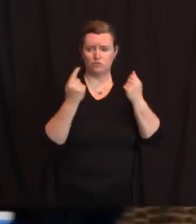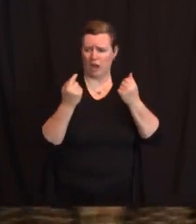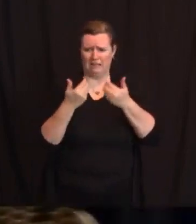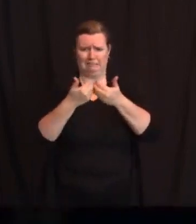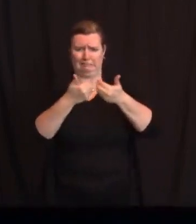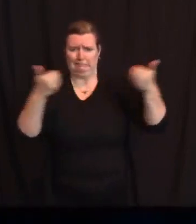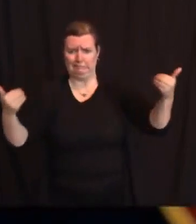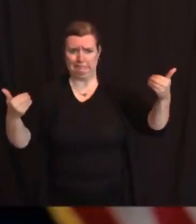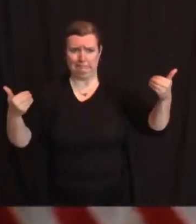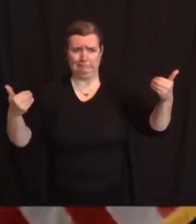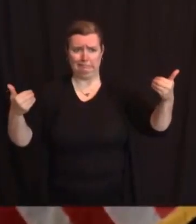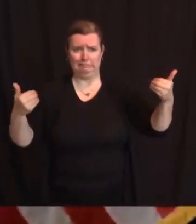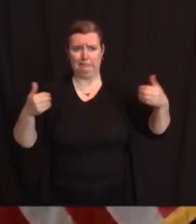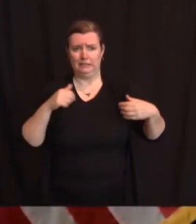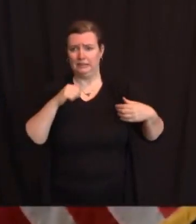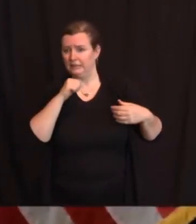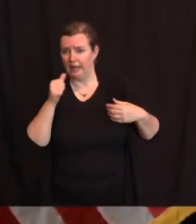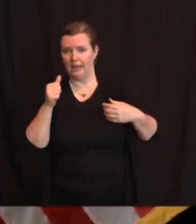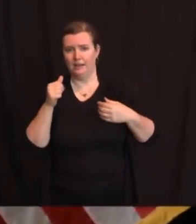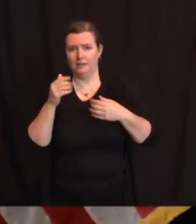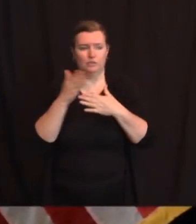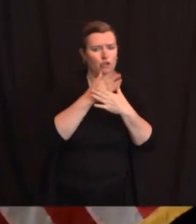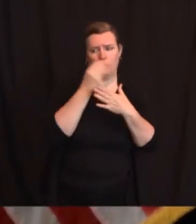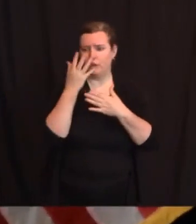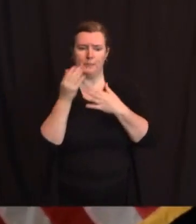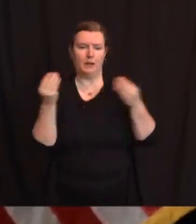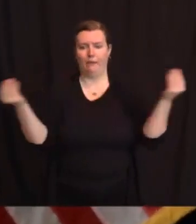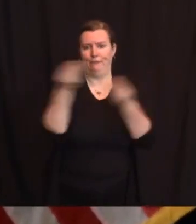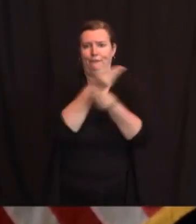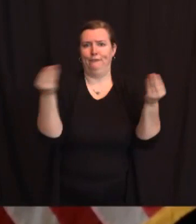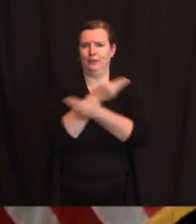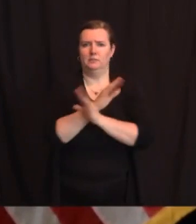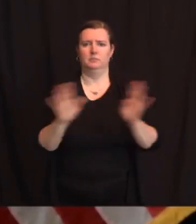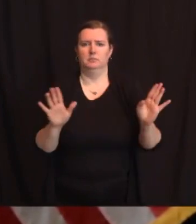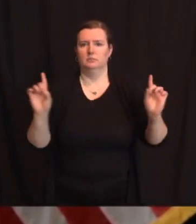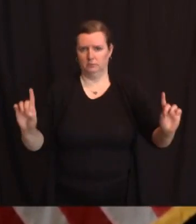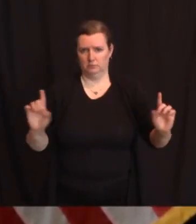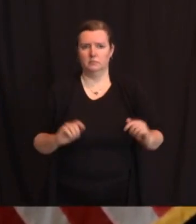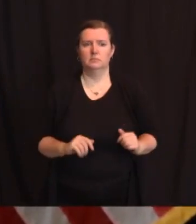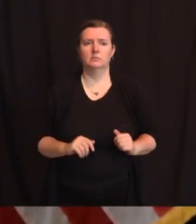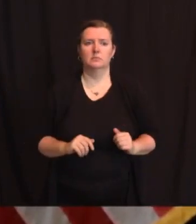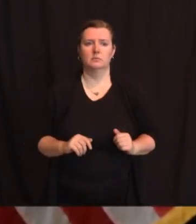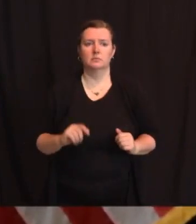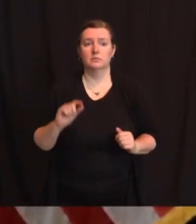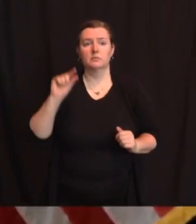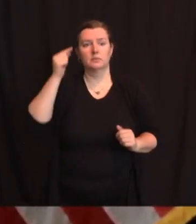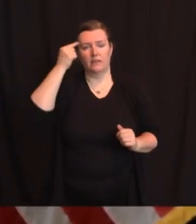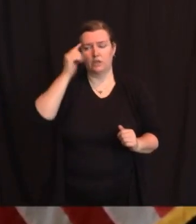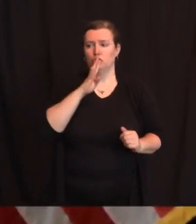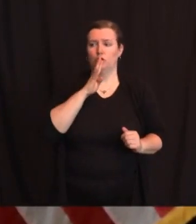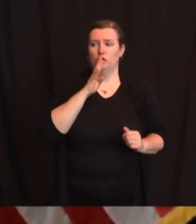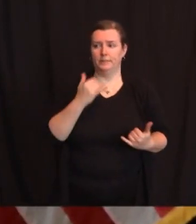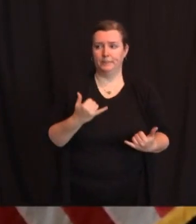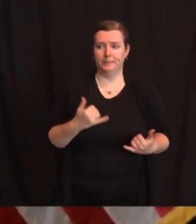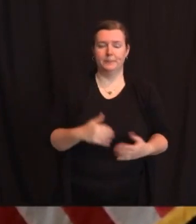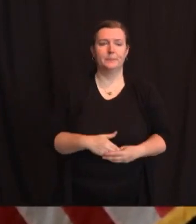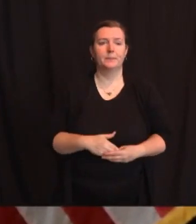you, Christina. The other thing I was going to say is we use the word community to describe the group of folks that